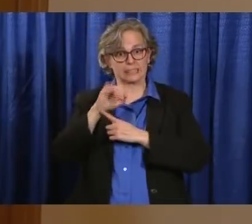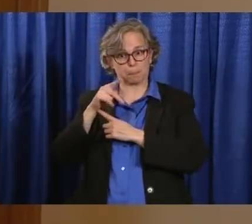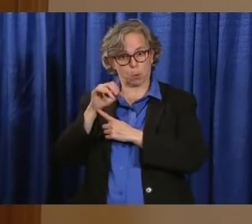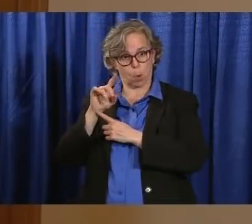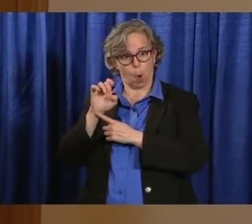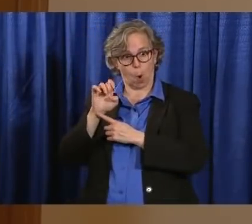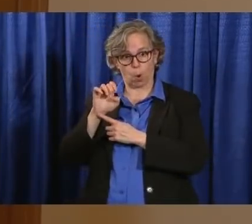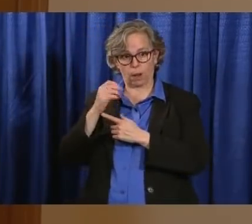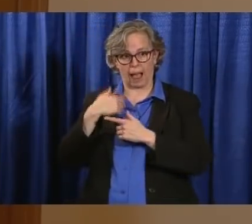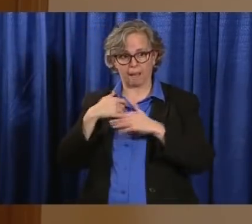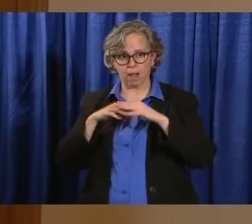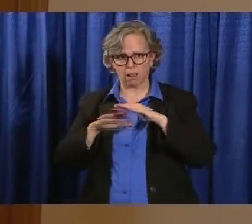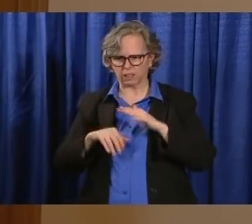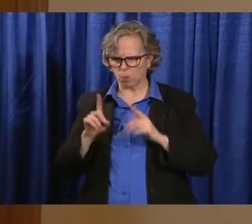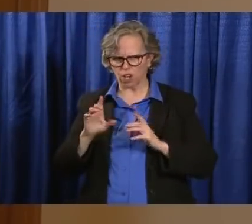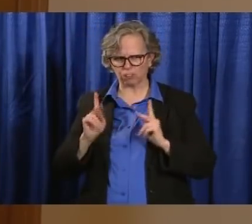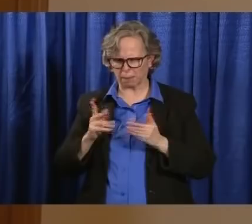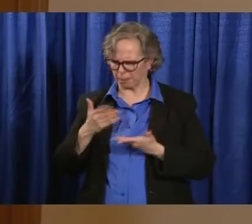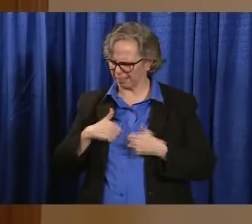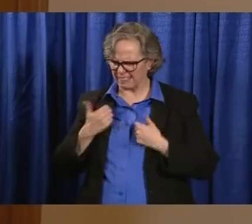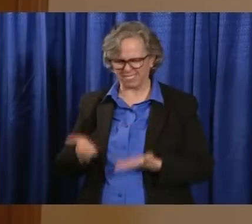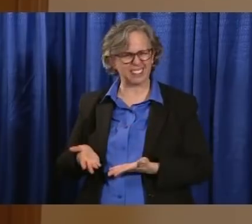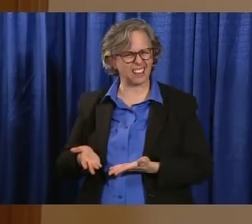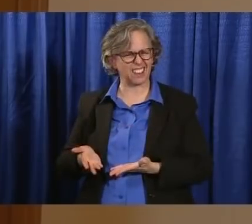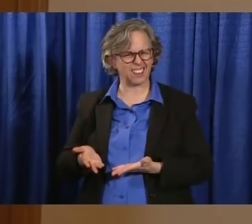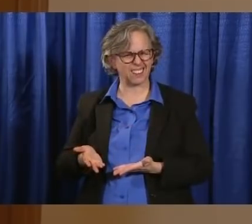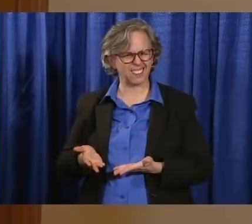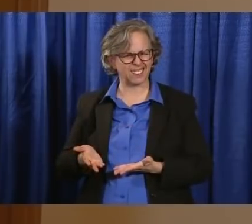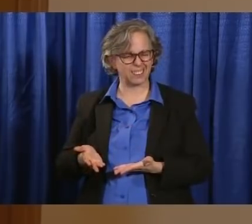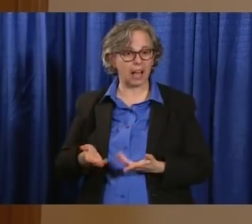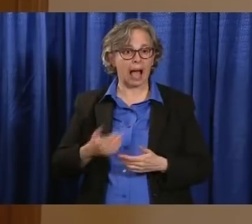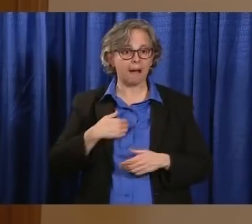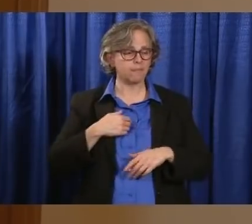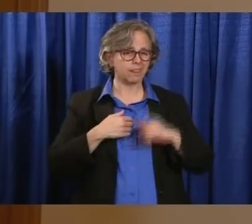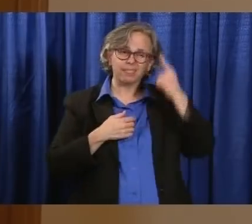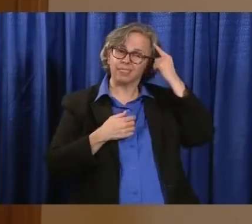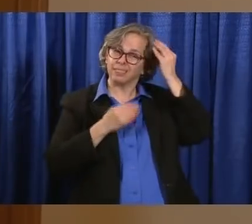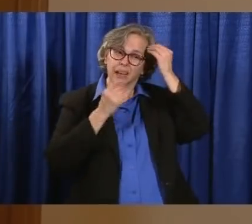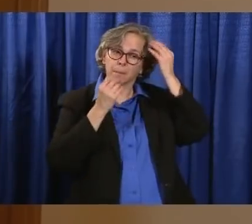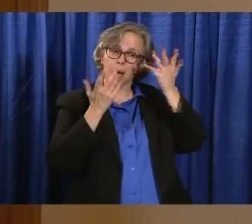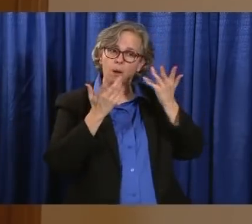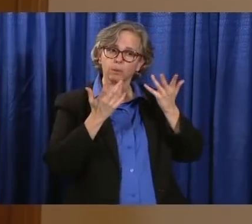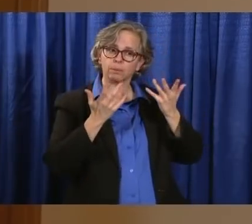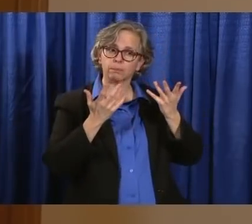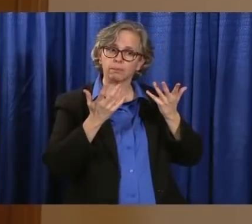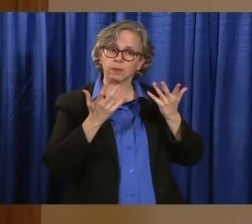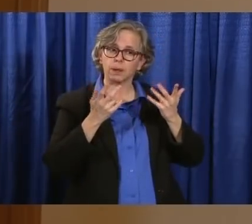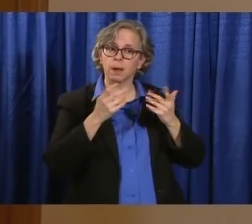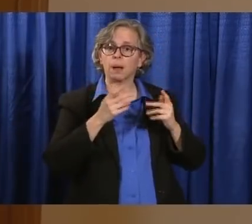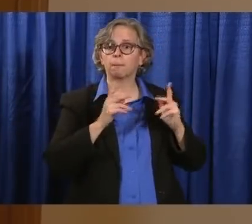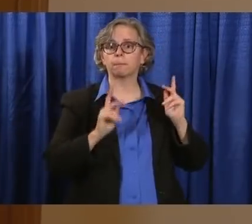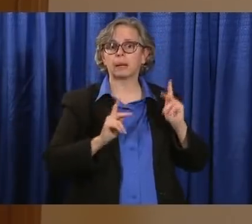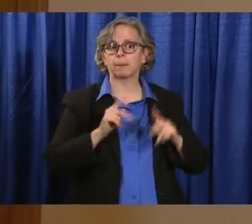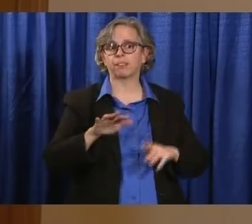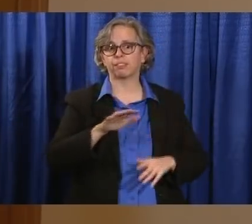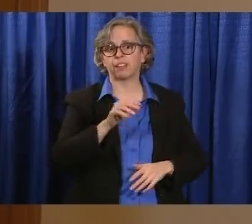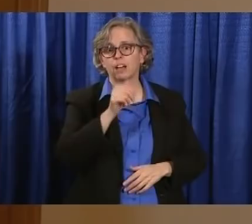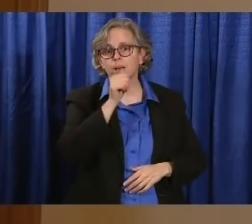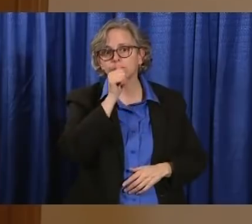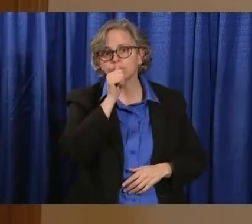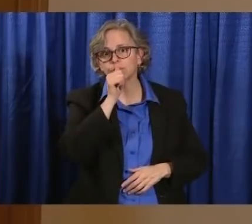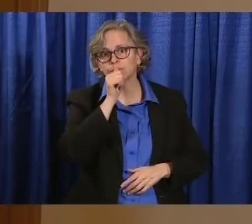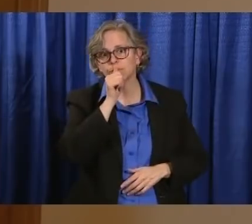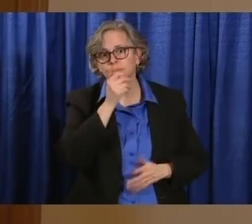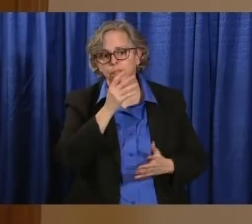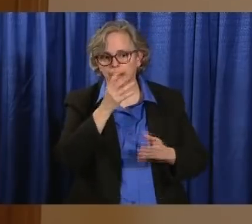people's individual and private information with trying to share with you everything we know as we know it. So please know that we're